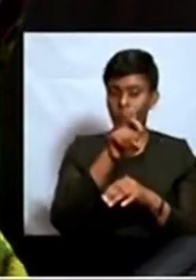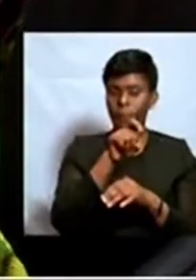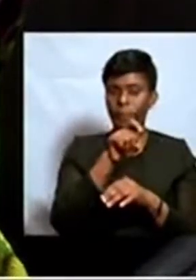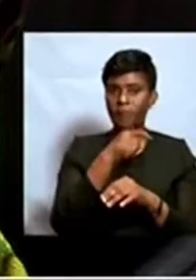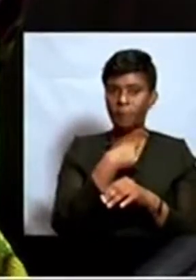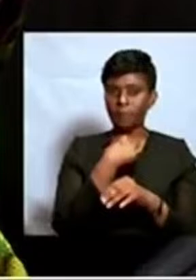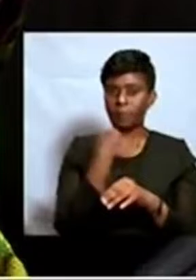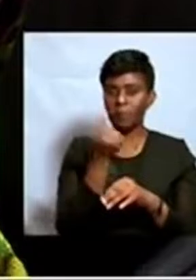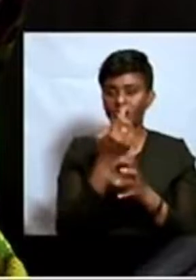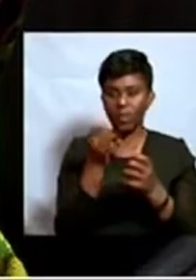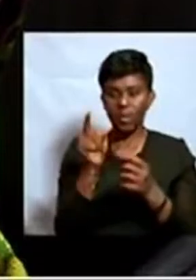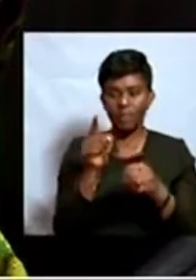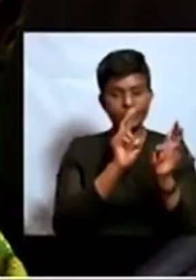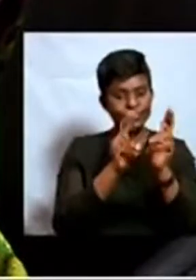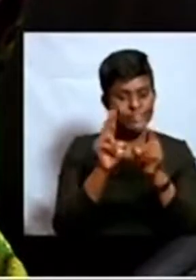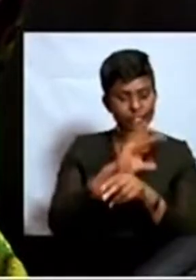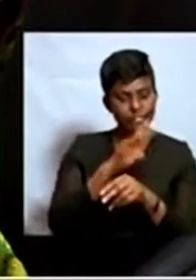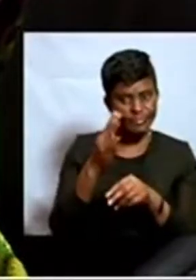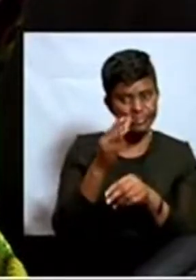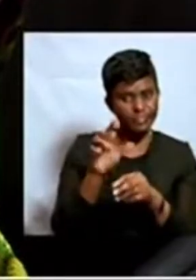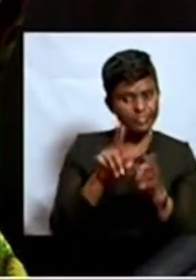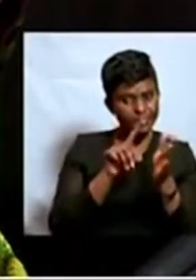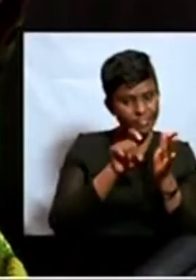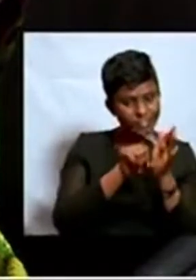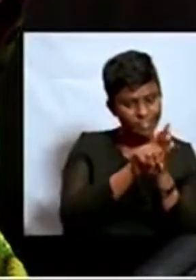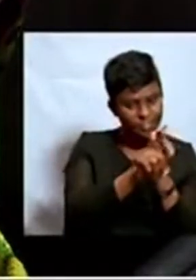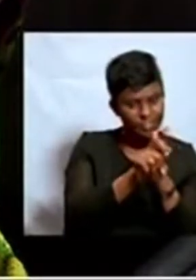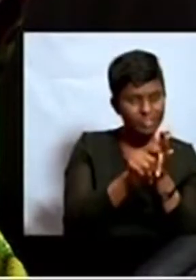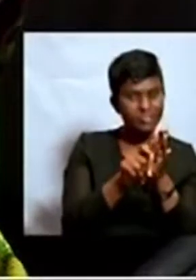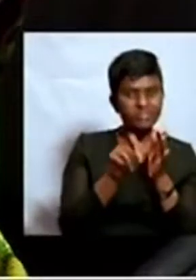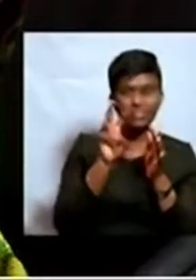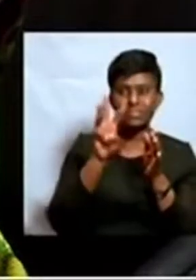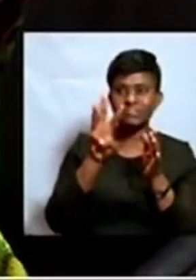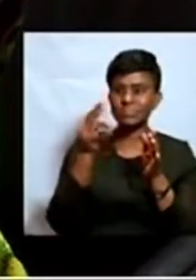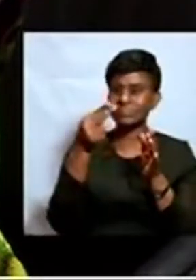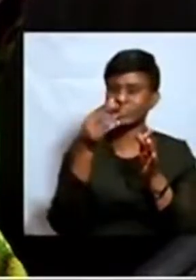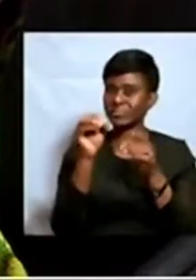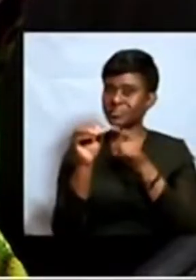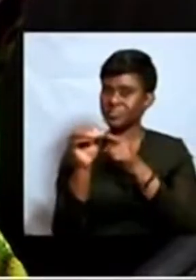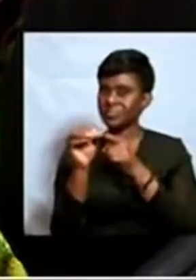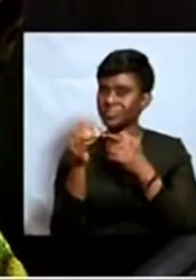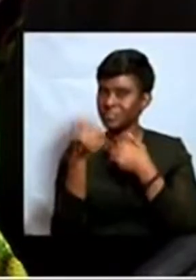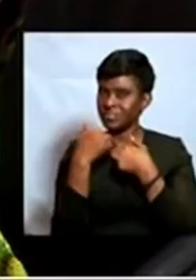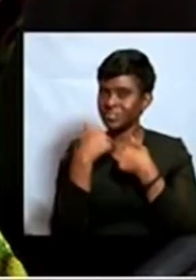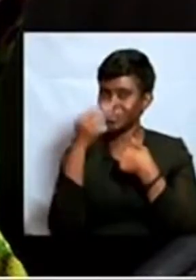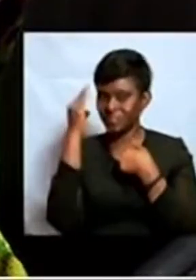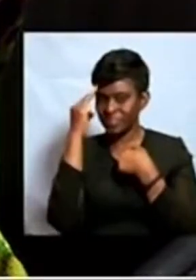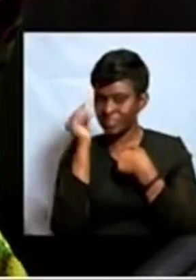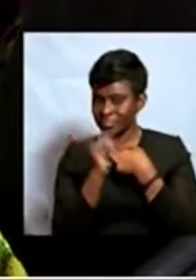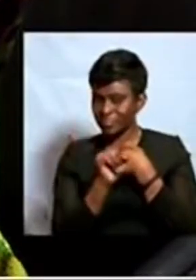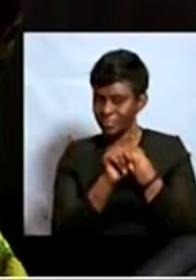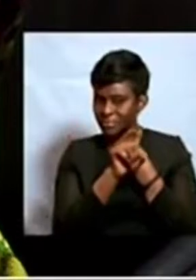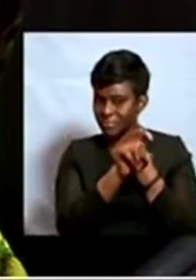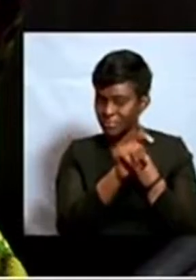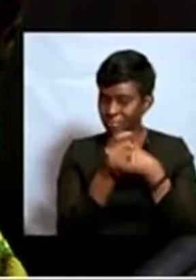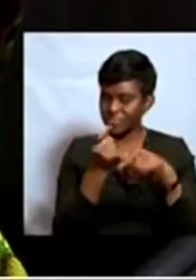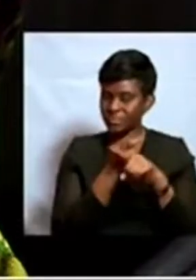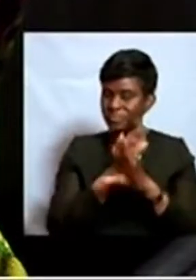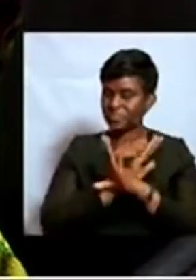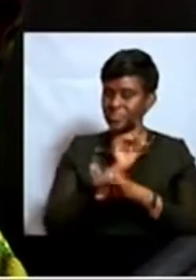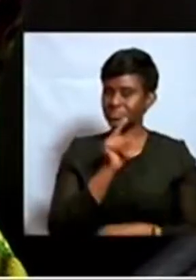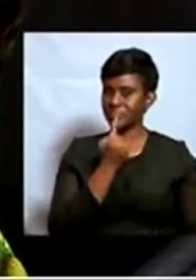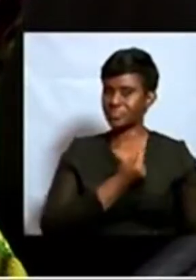wanted you to respond to is saying insects. So the WHO have discovered these insects only come from